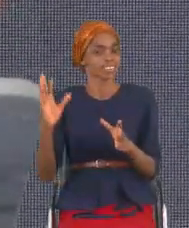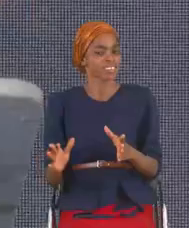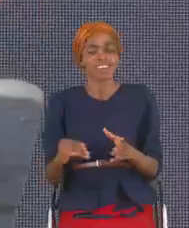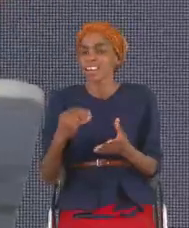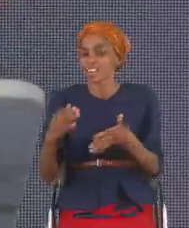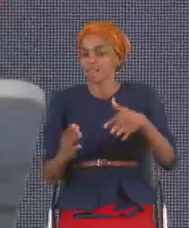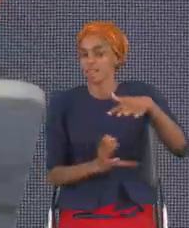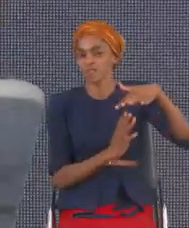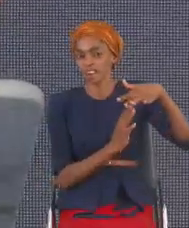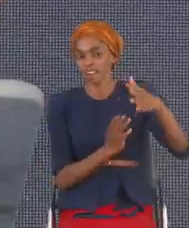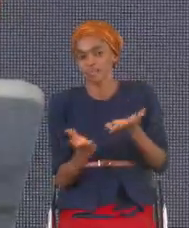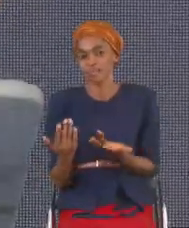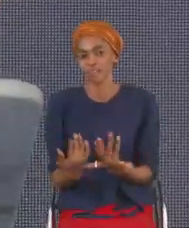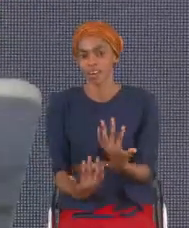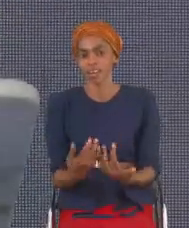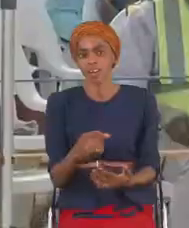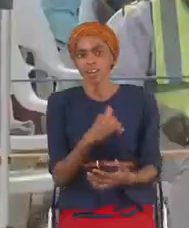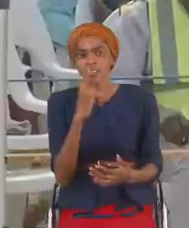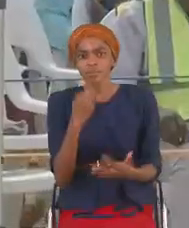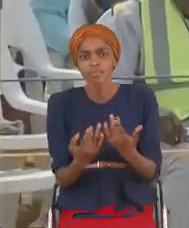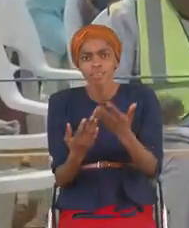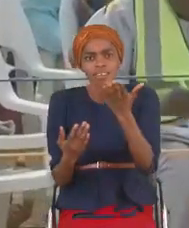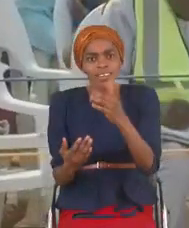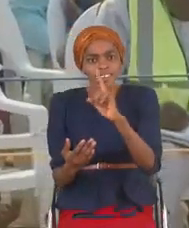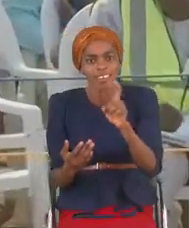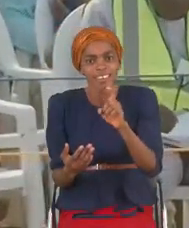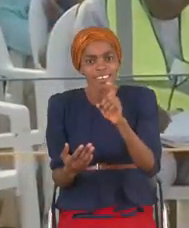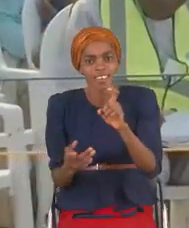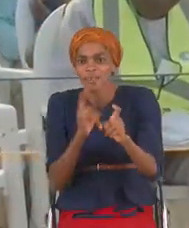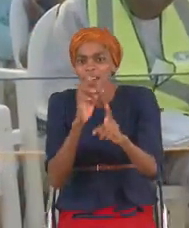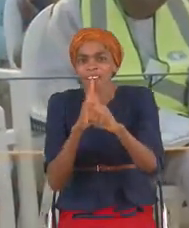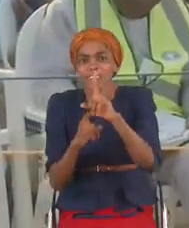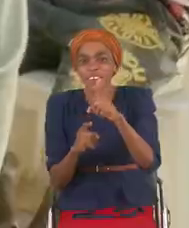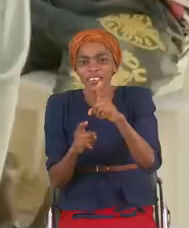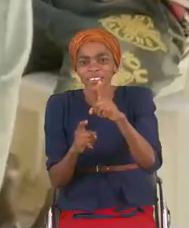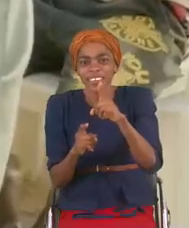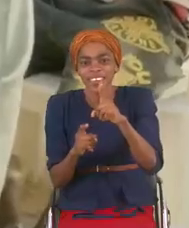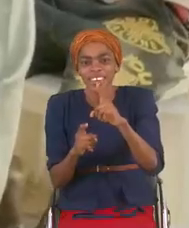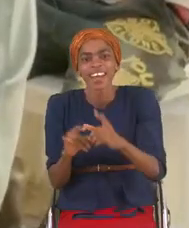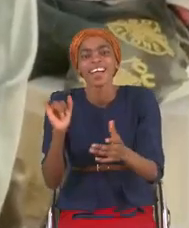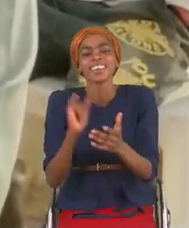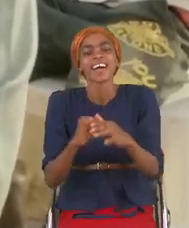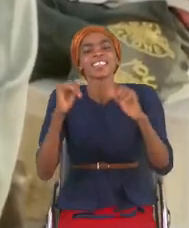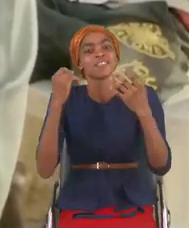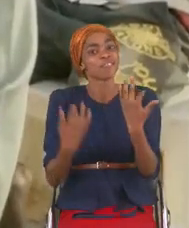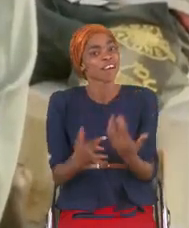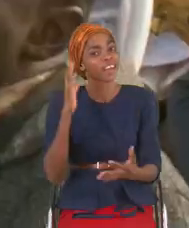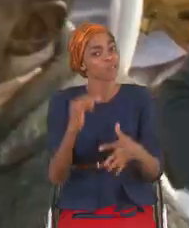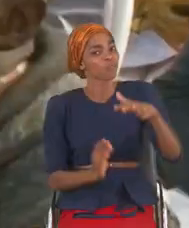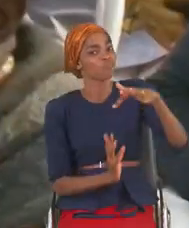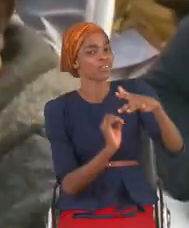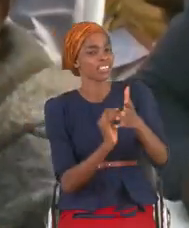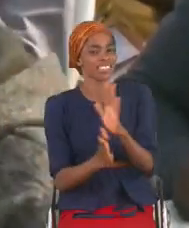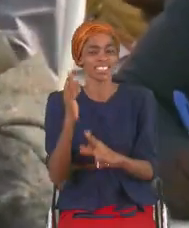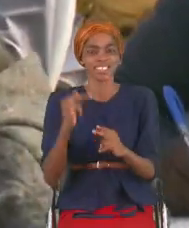fire any flame of fire here today where are you that fire will burn like